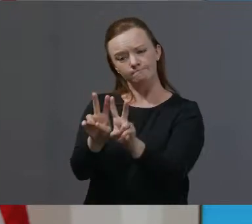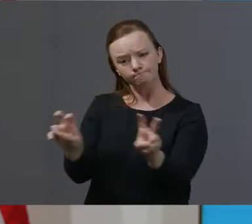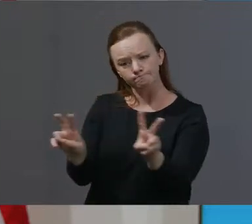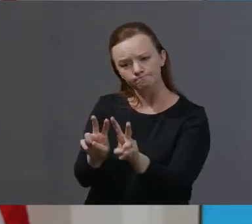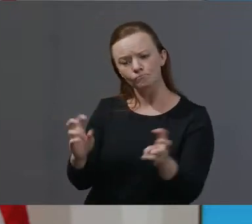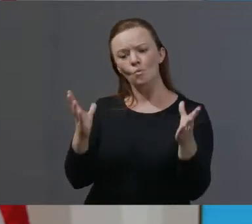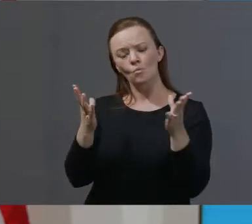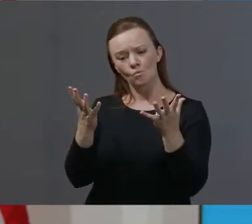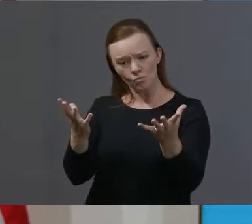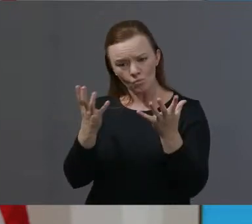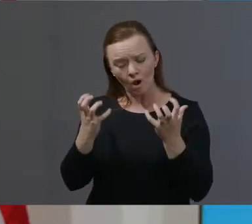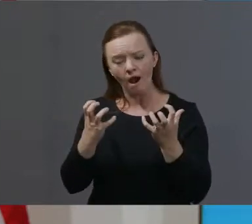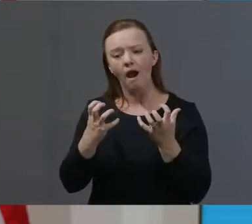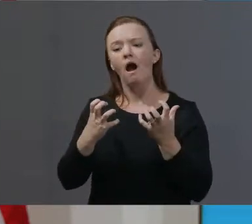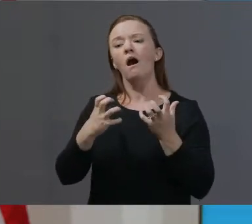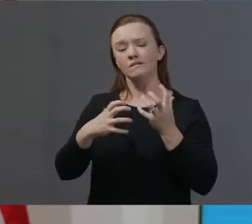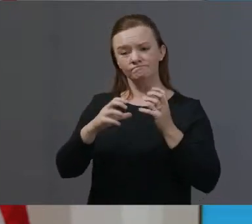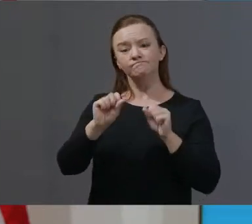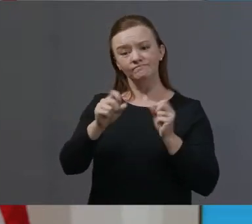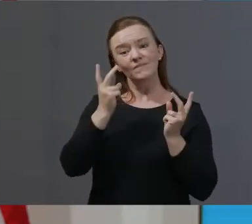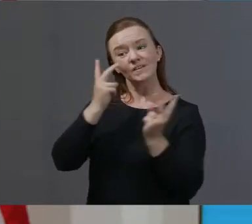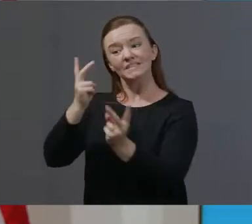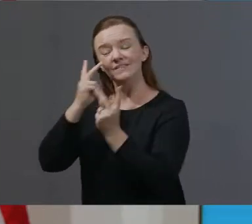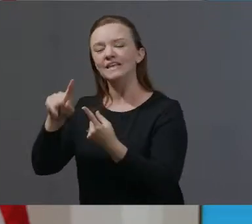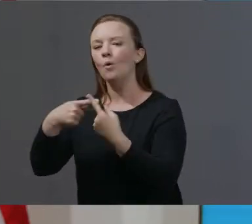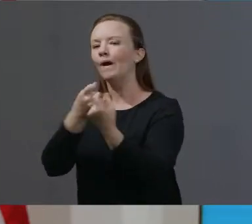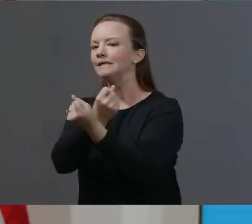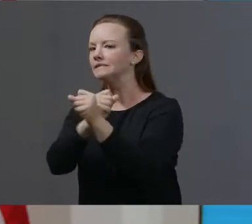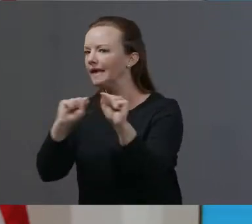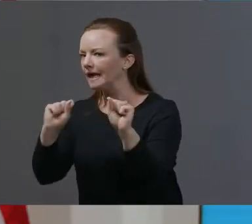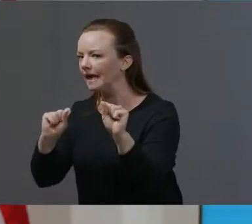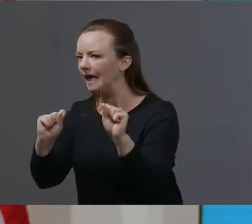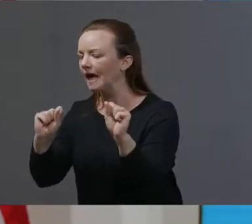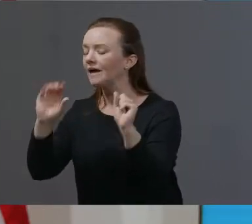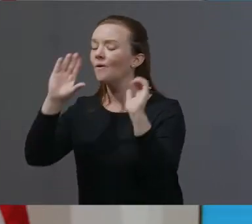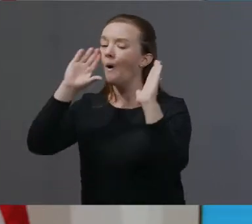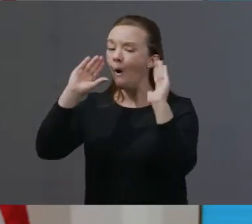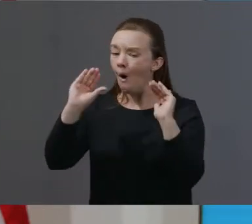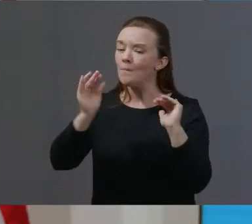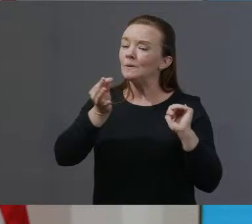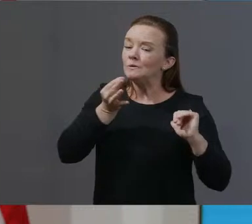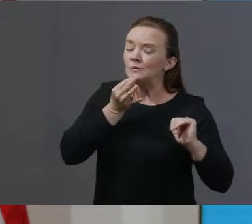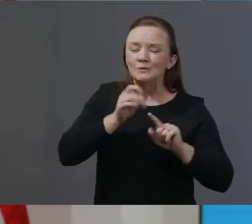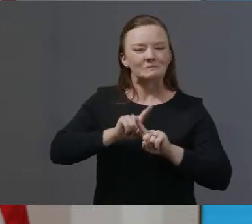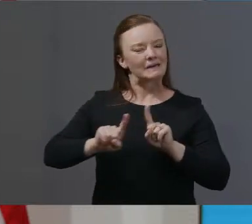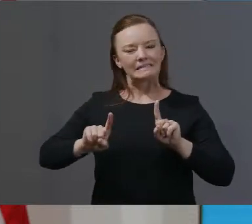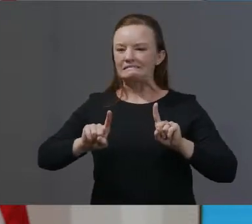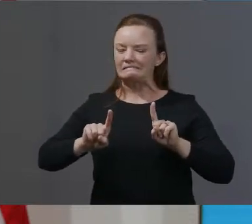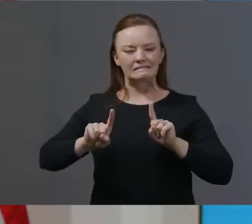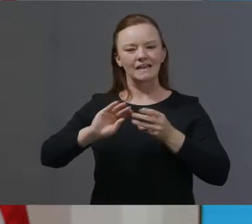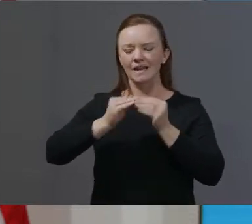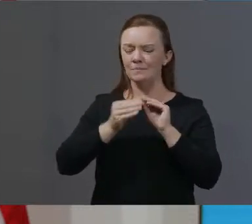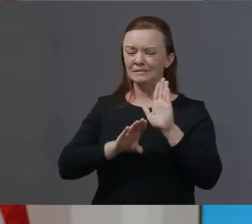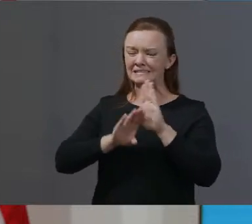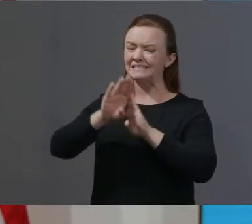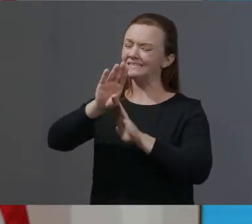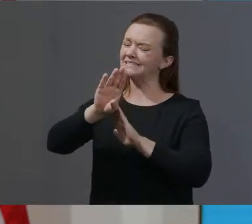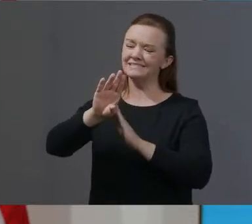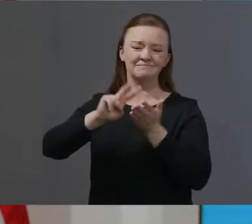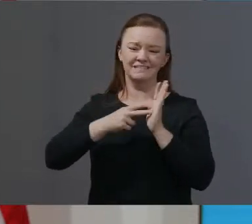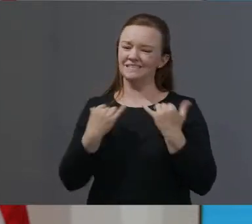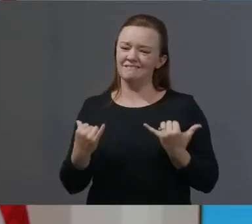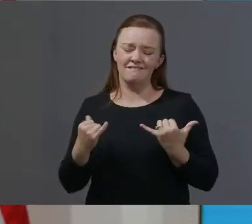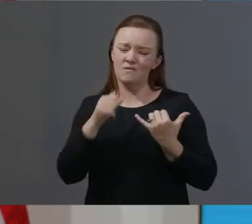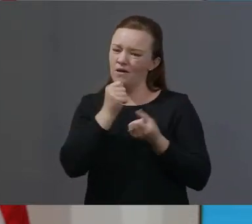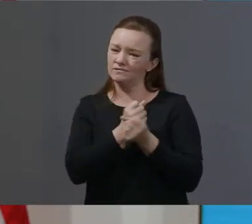hoping to be able to do that, but given the current data, we are holding off on implementing any visitation right now. But it